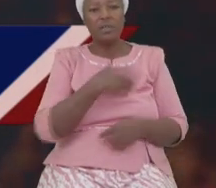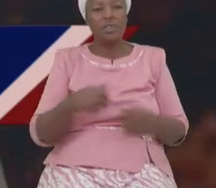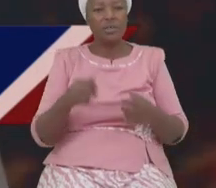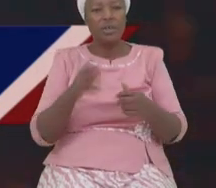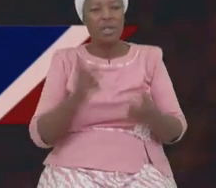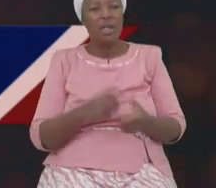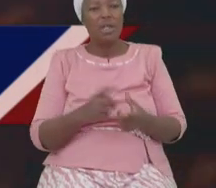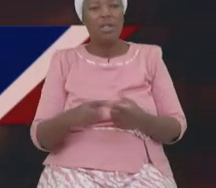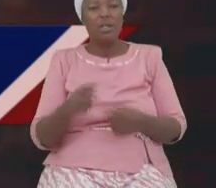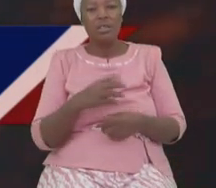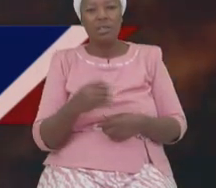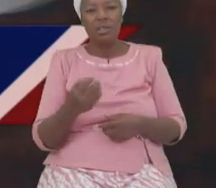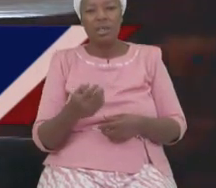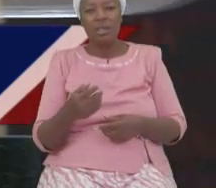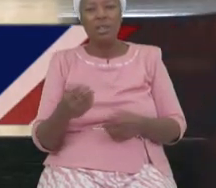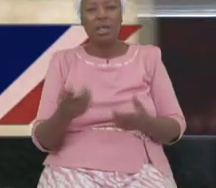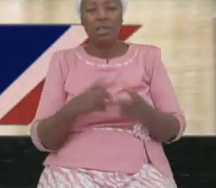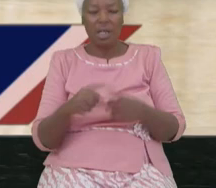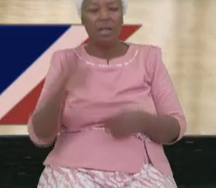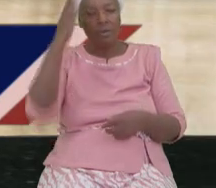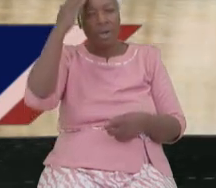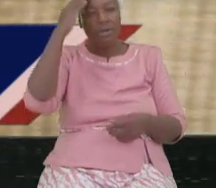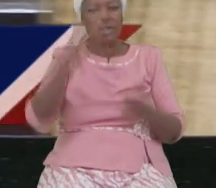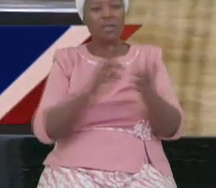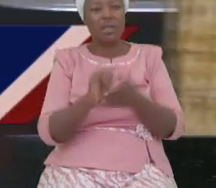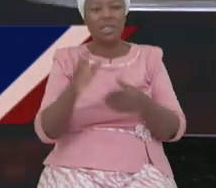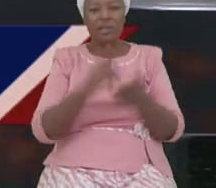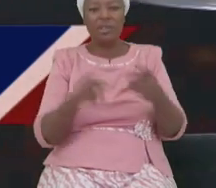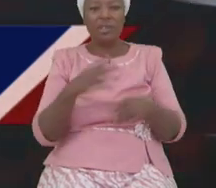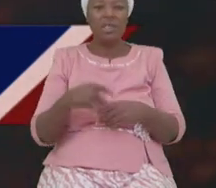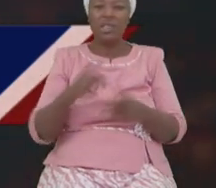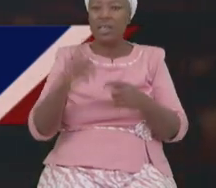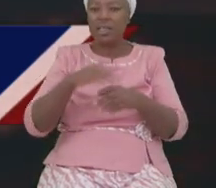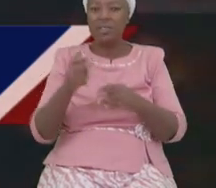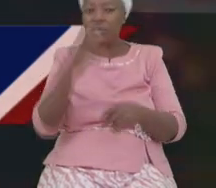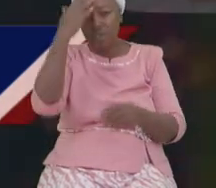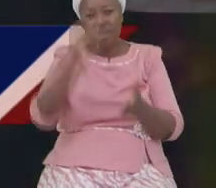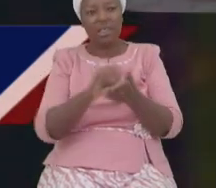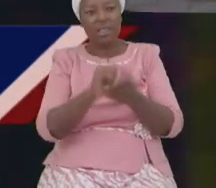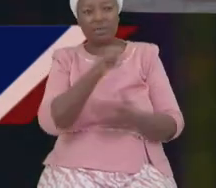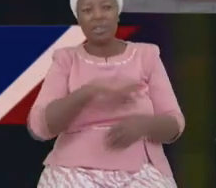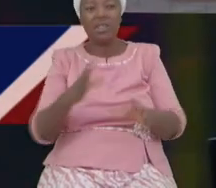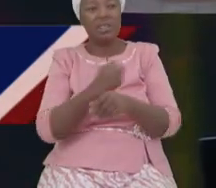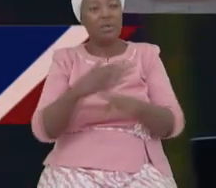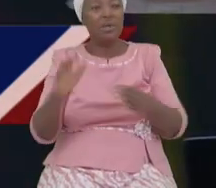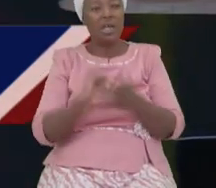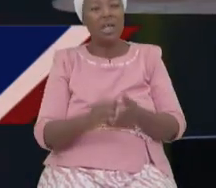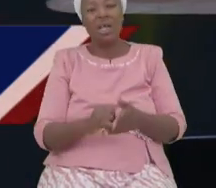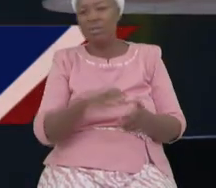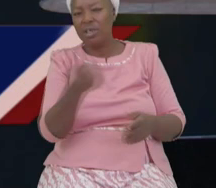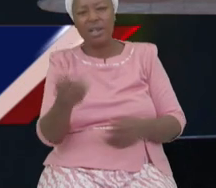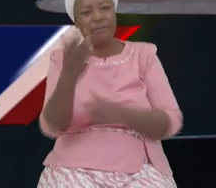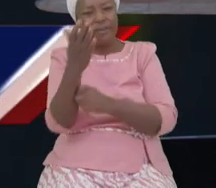know, circumcision of the flesh takes away the extra flesh you're brought into the